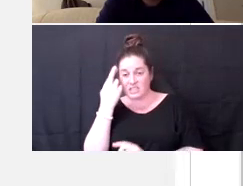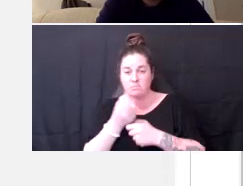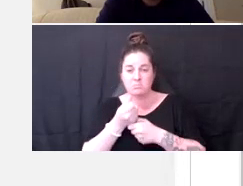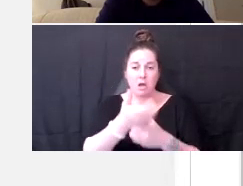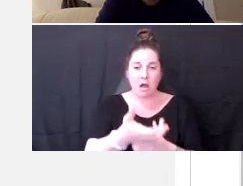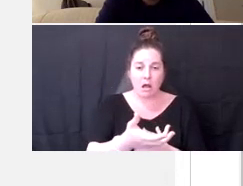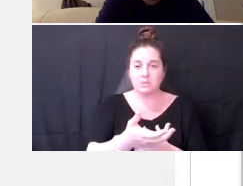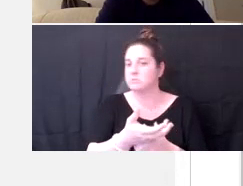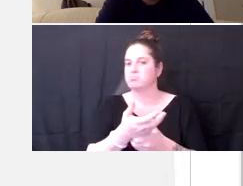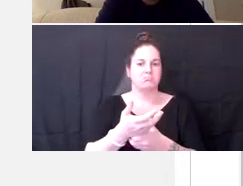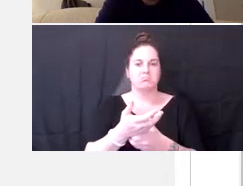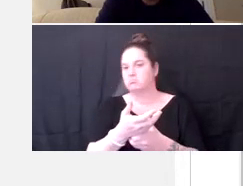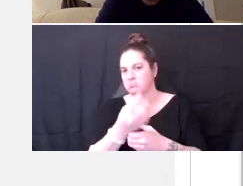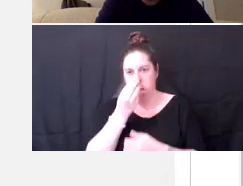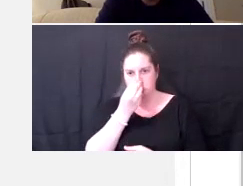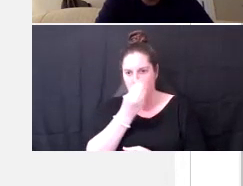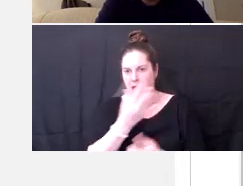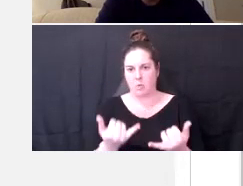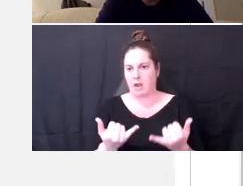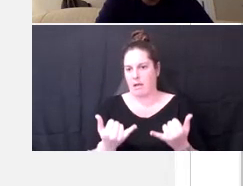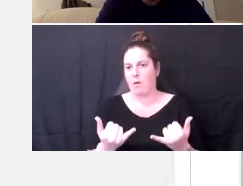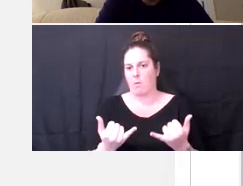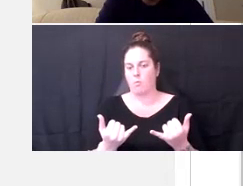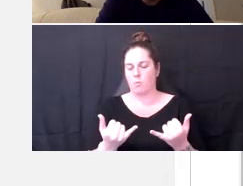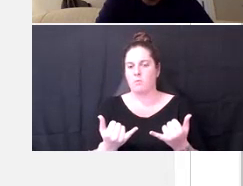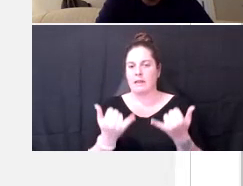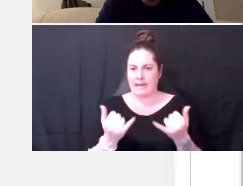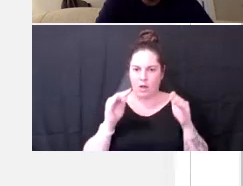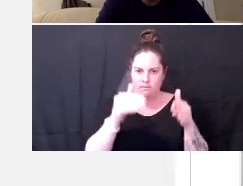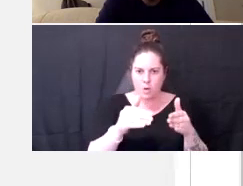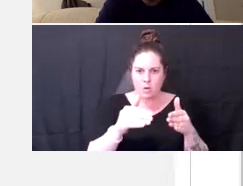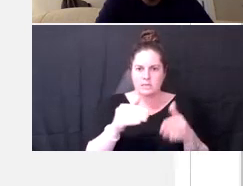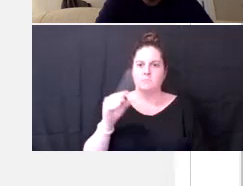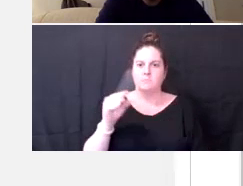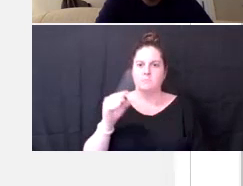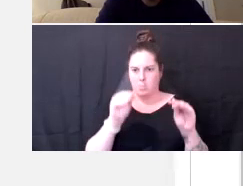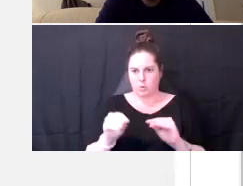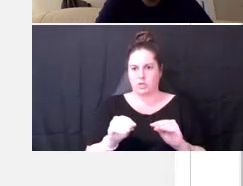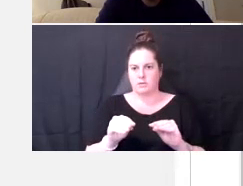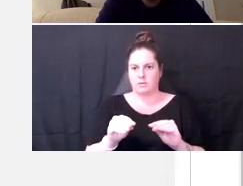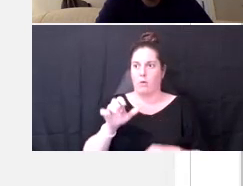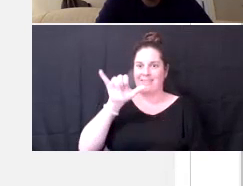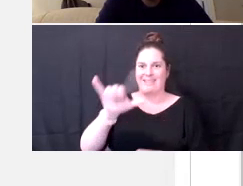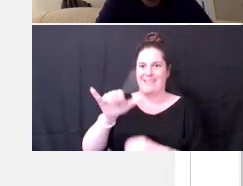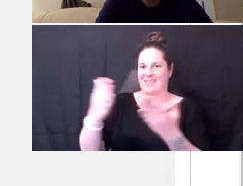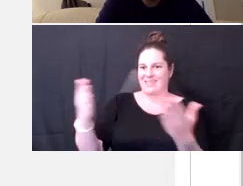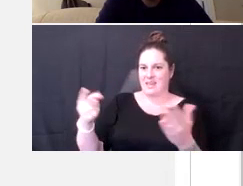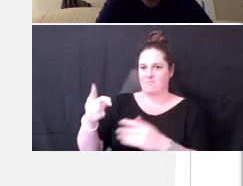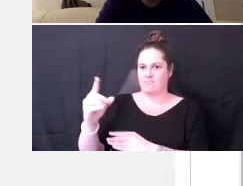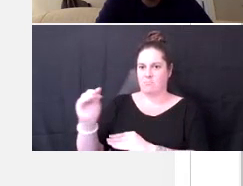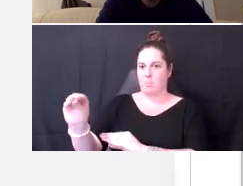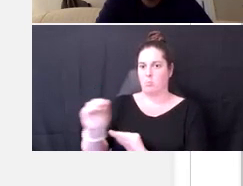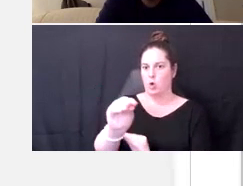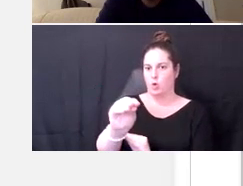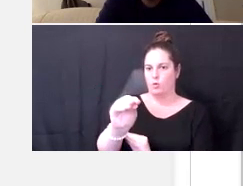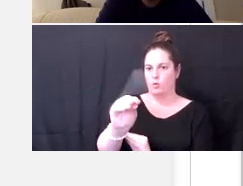right now, we just want to be able to say that thing is moving. Let me tell you something about that motion, okay? And we'll